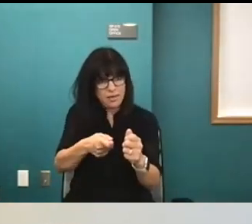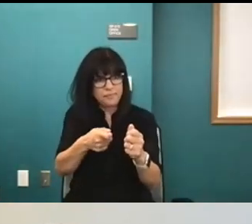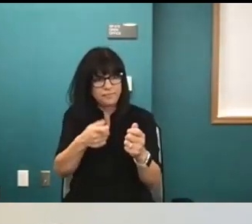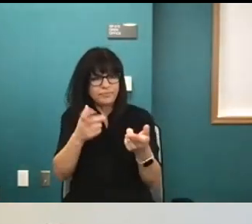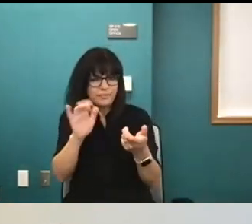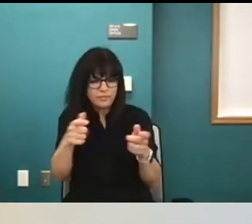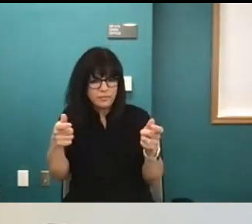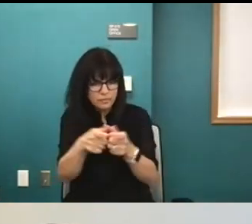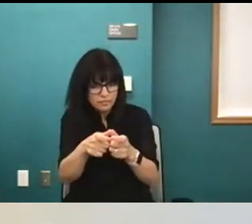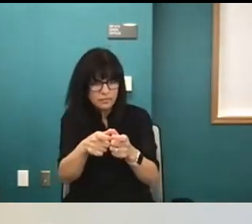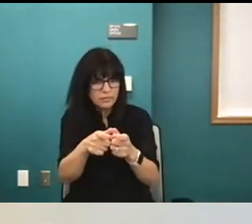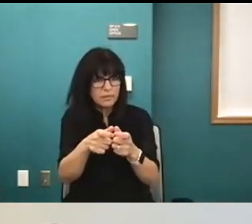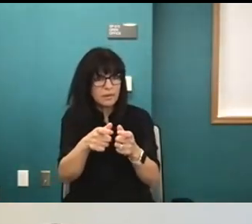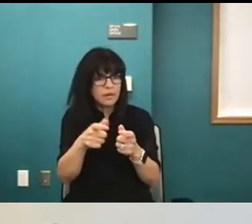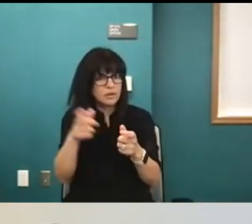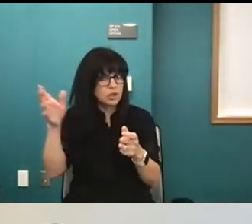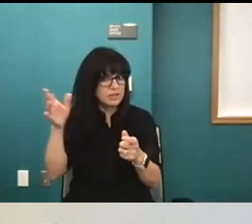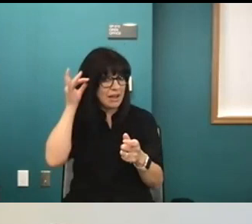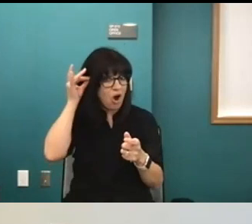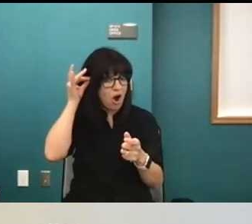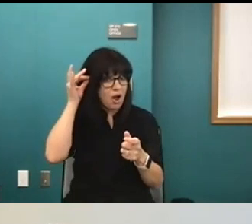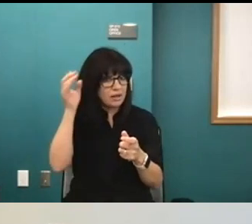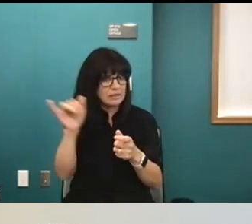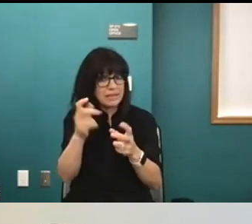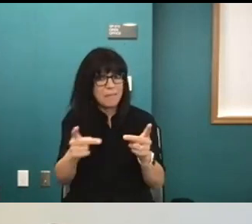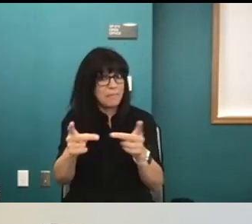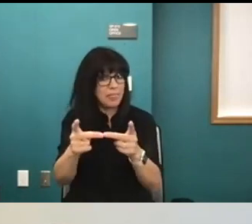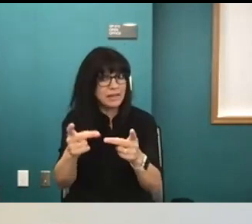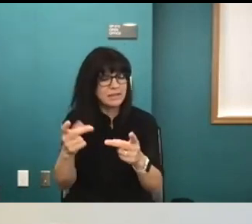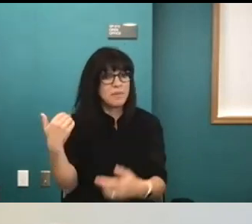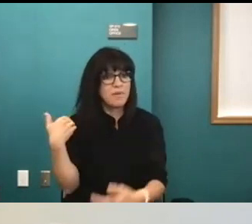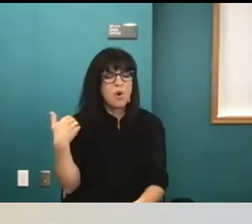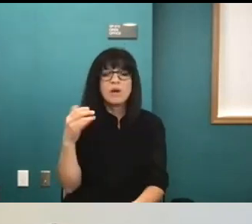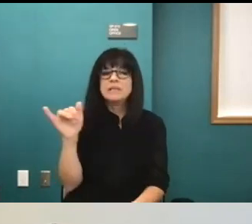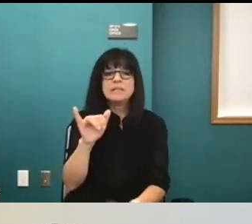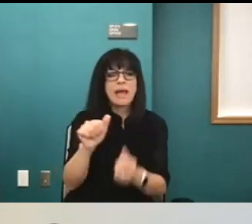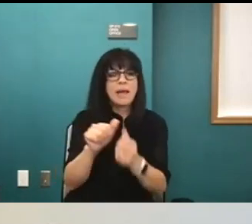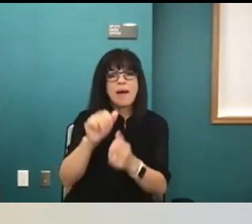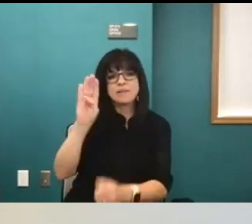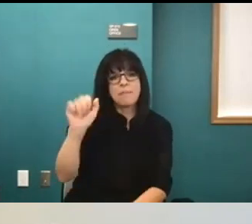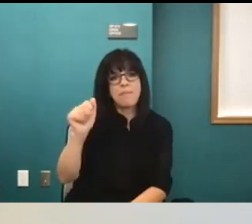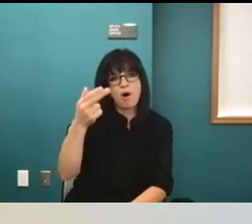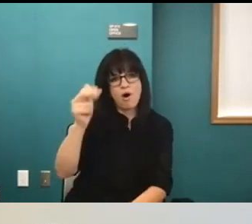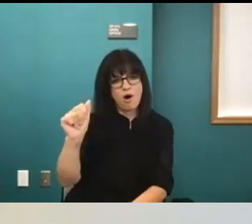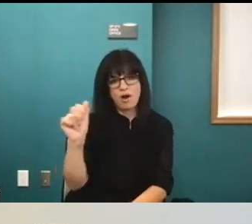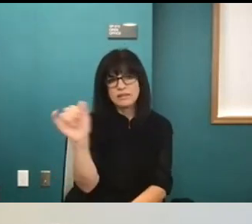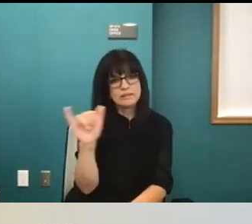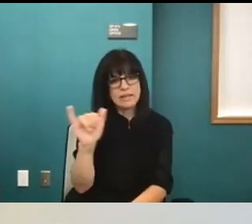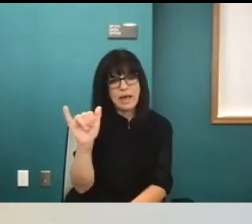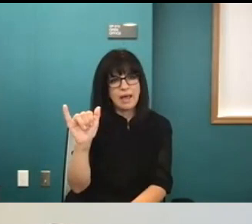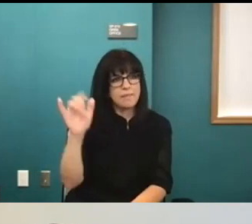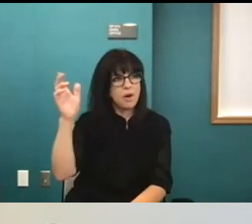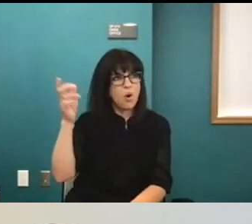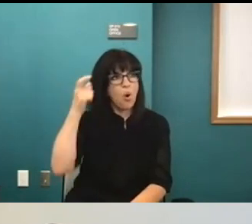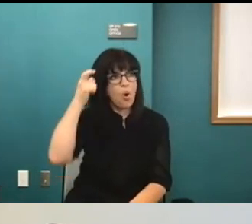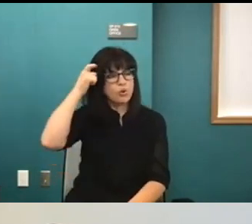your magnet, but you would just stick that on the same Very spot. much the way you do the Baja with the listening post, where you hold it to your skull and then plug your ears, and you